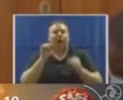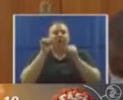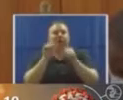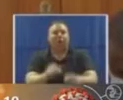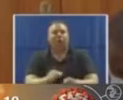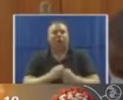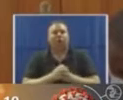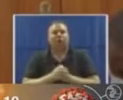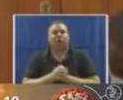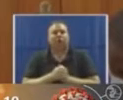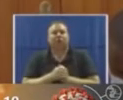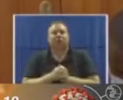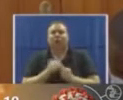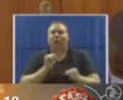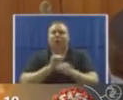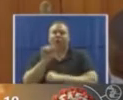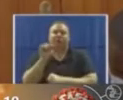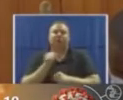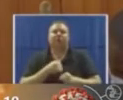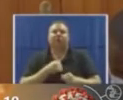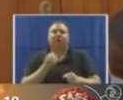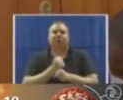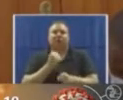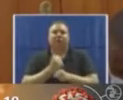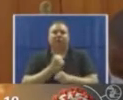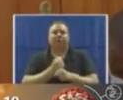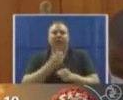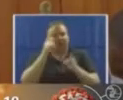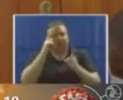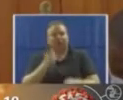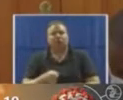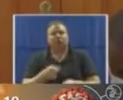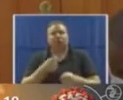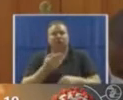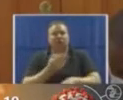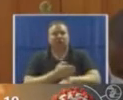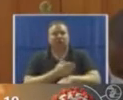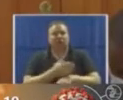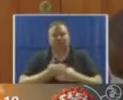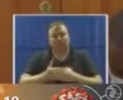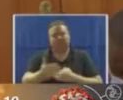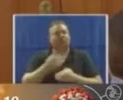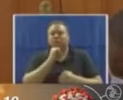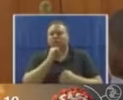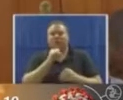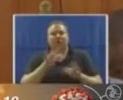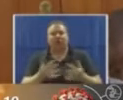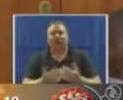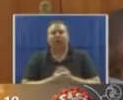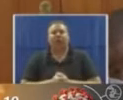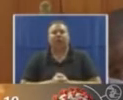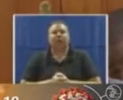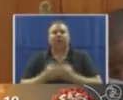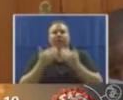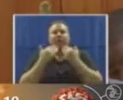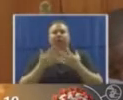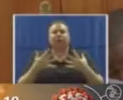to consider that and make a ruling at an appropriate occasion. Thank you. Thank you very